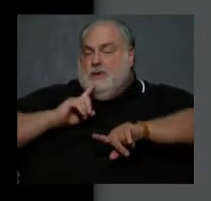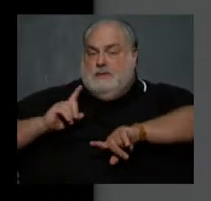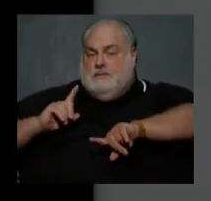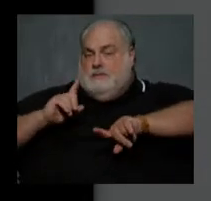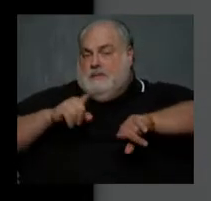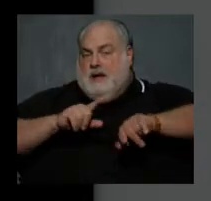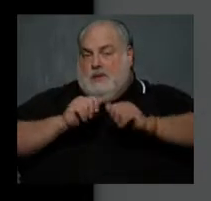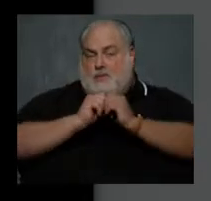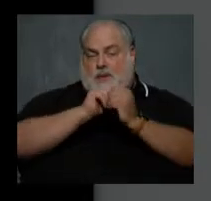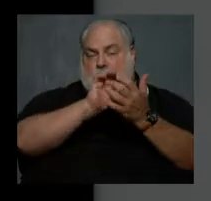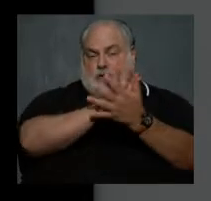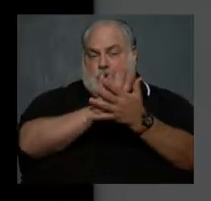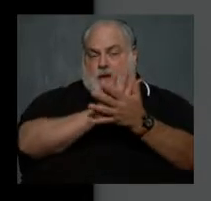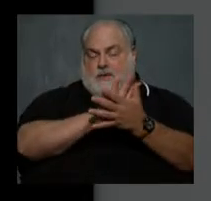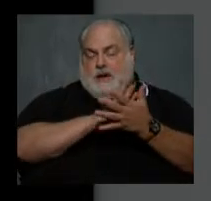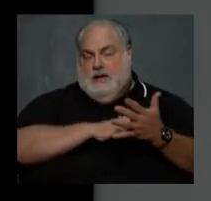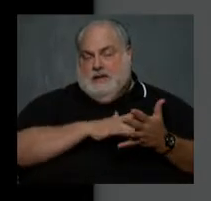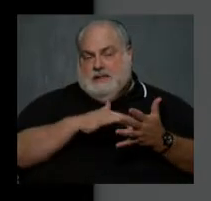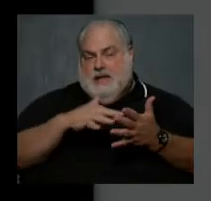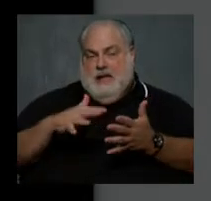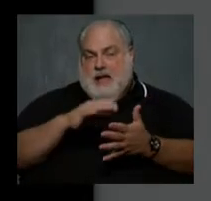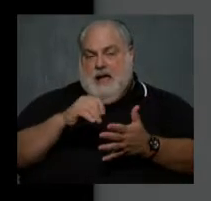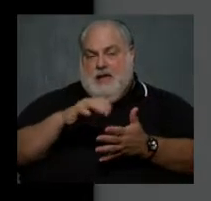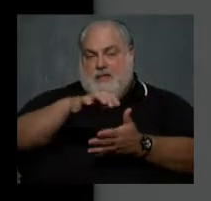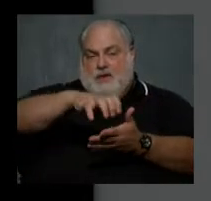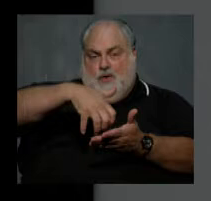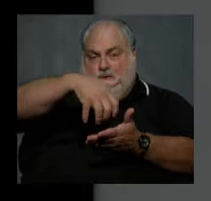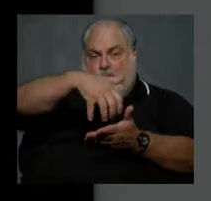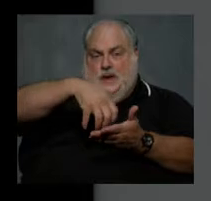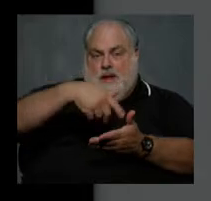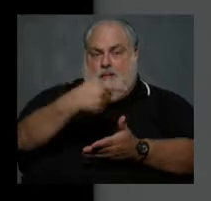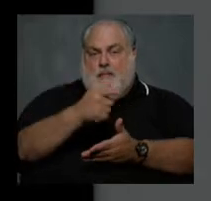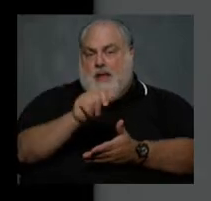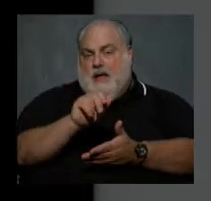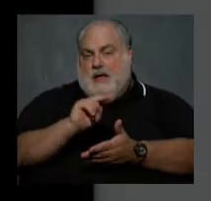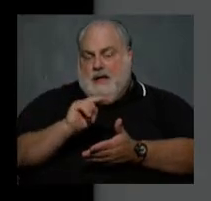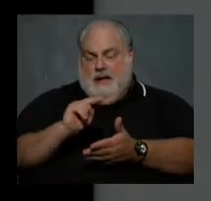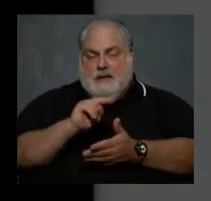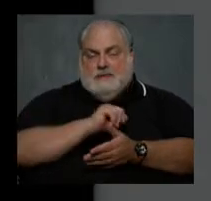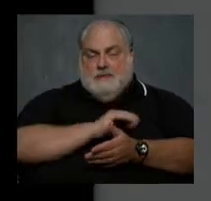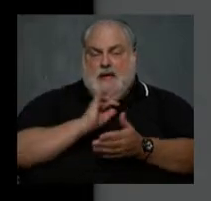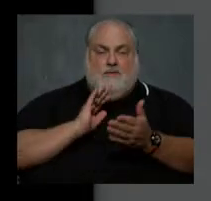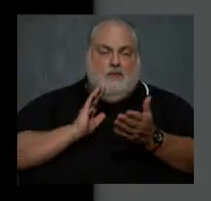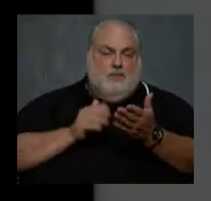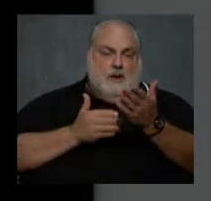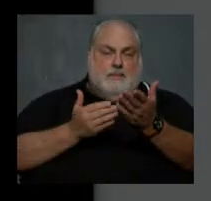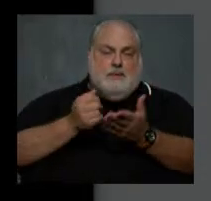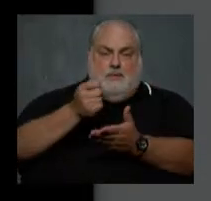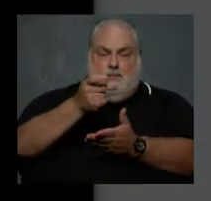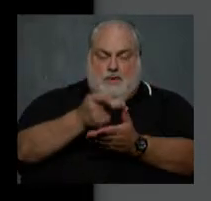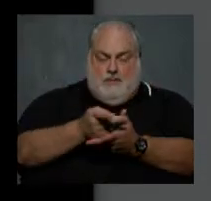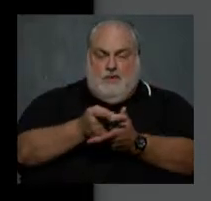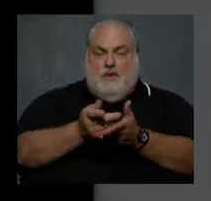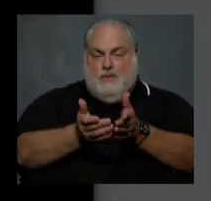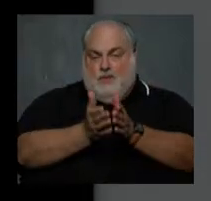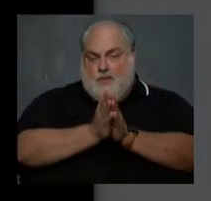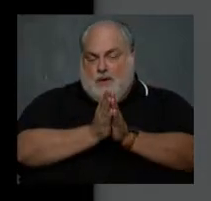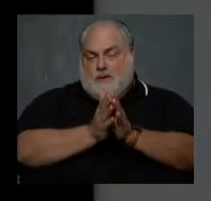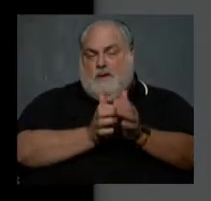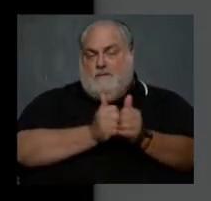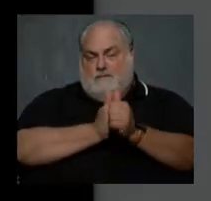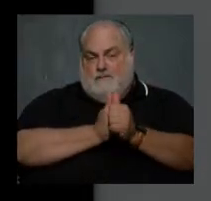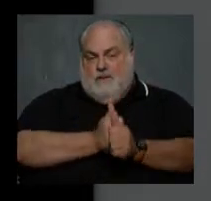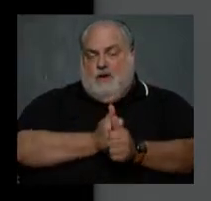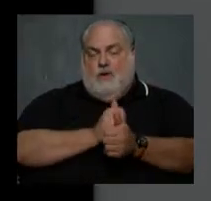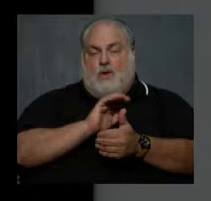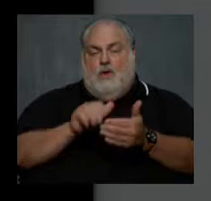with regard to the traffic analysis in the proposed grading plan. Staff is in support of the request. Staff recommends approval of the request, subject to